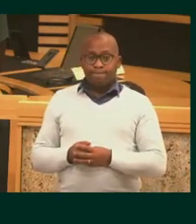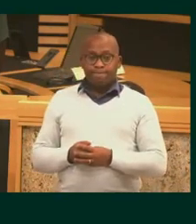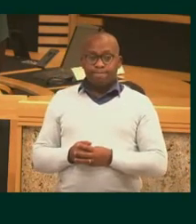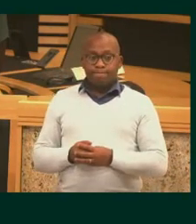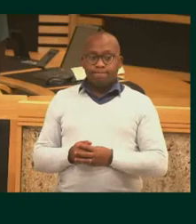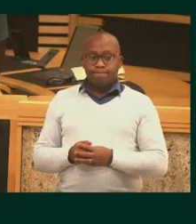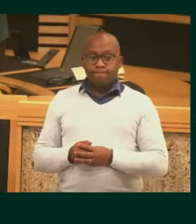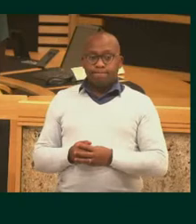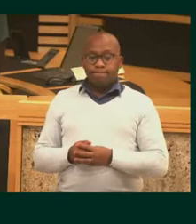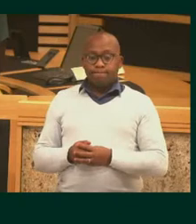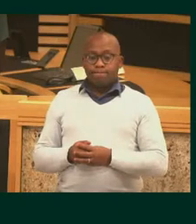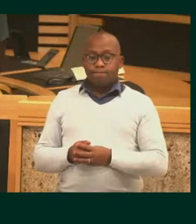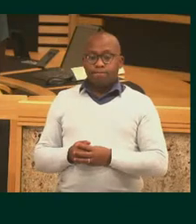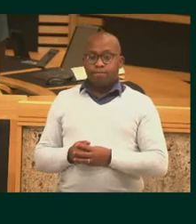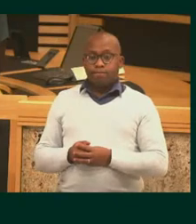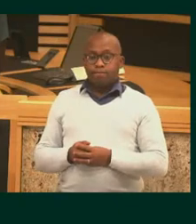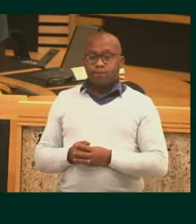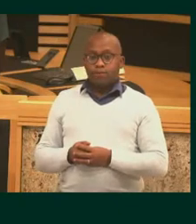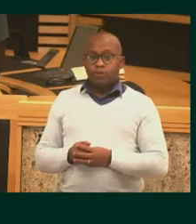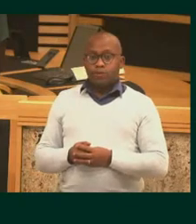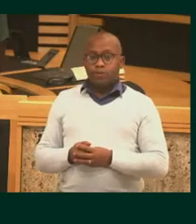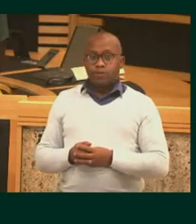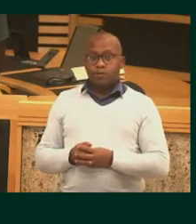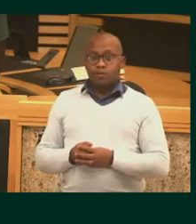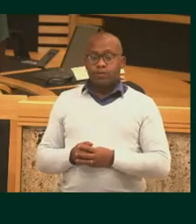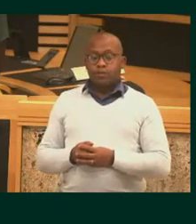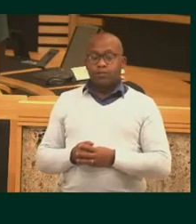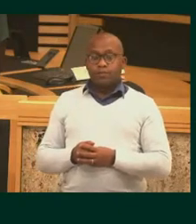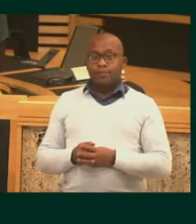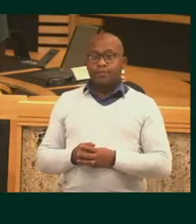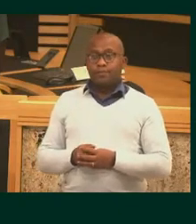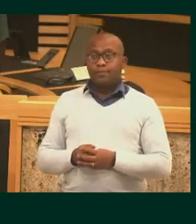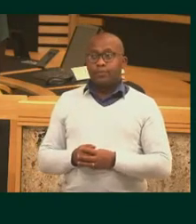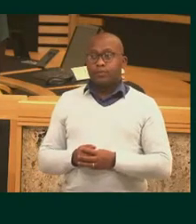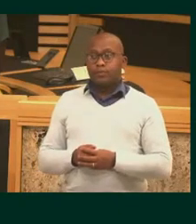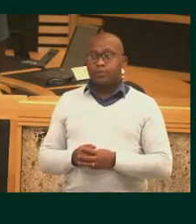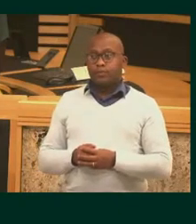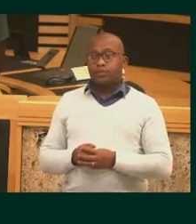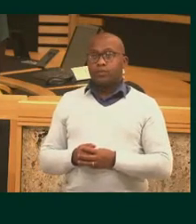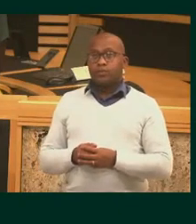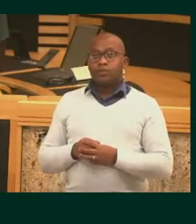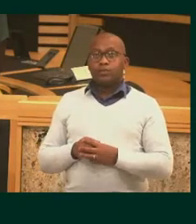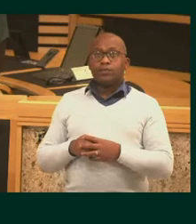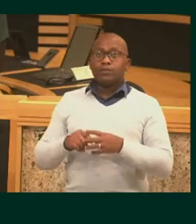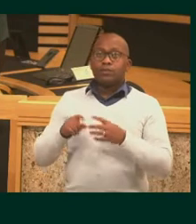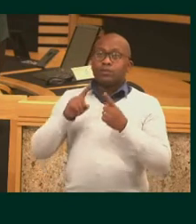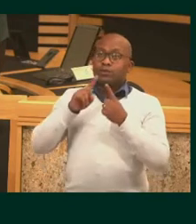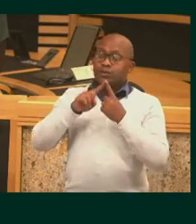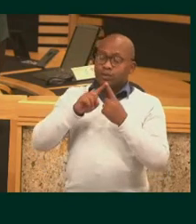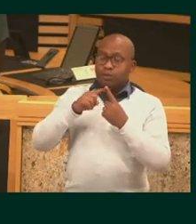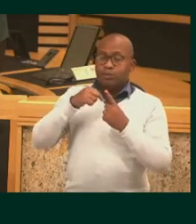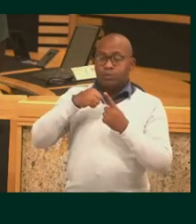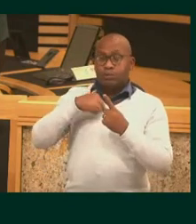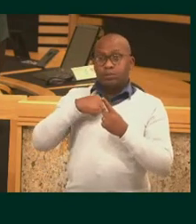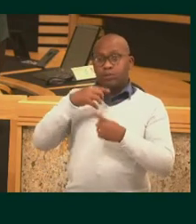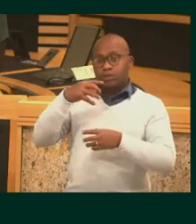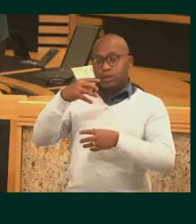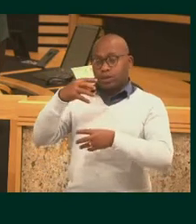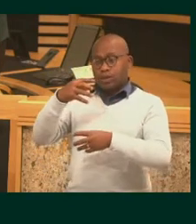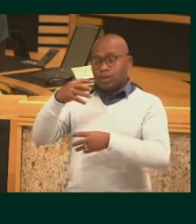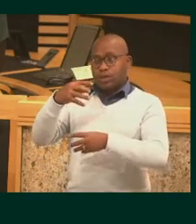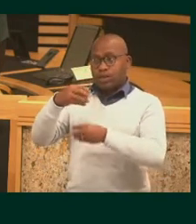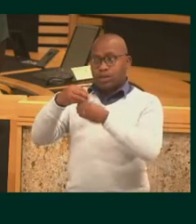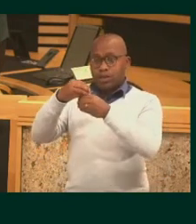um honorable uh speaker let me um you know add my voice to to to to to